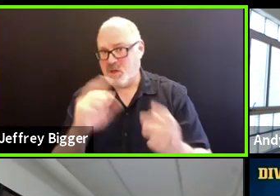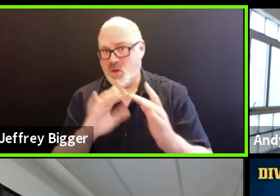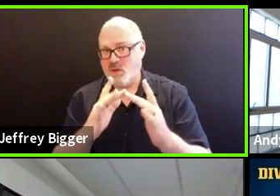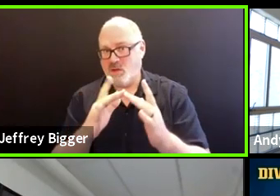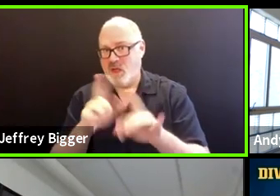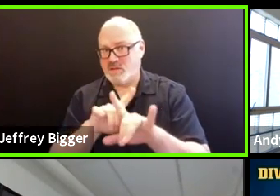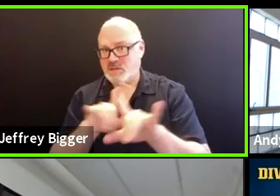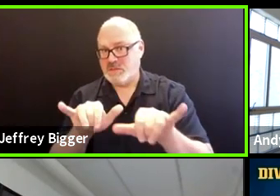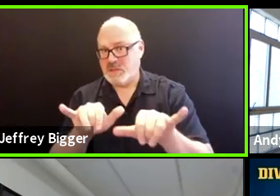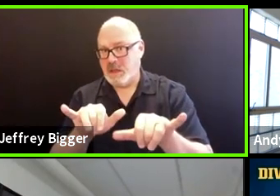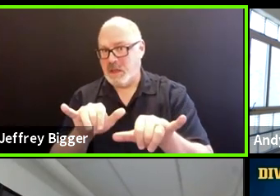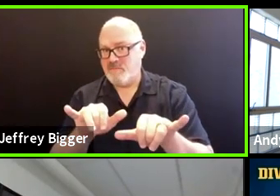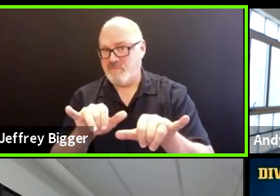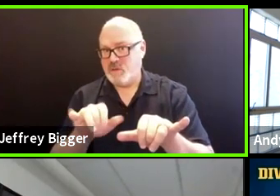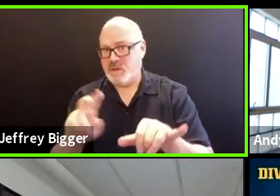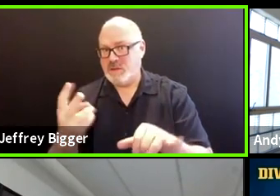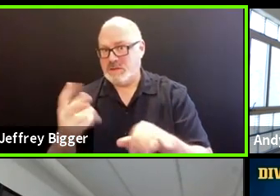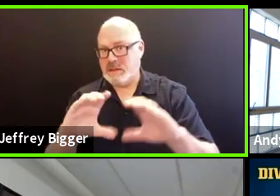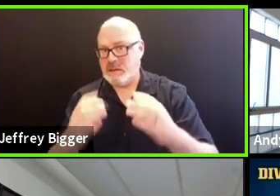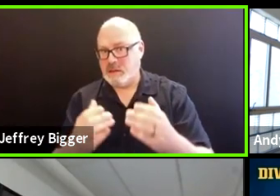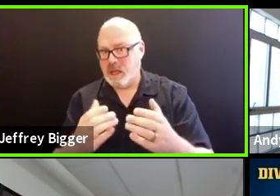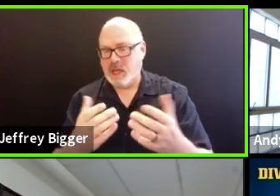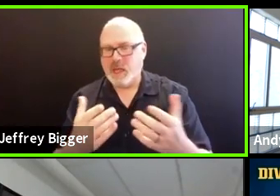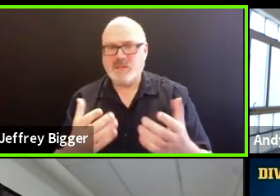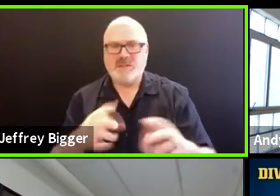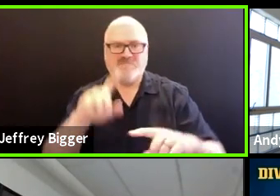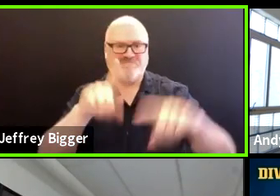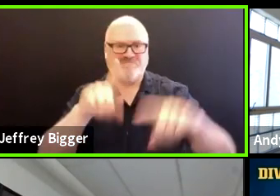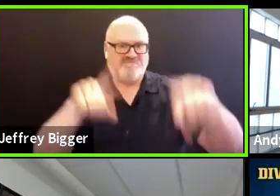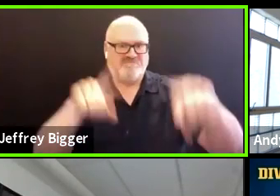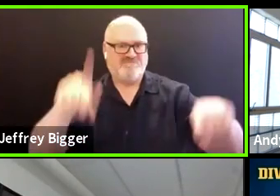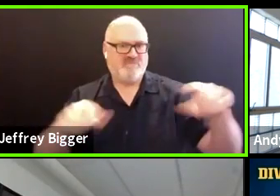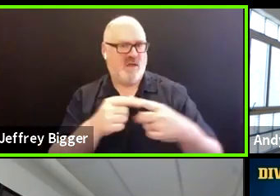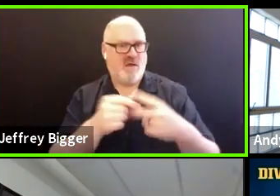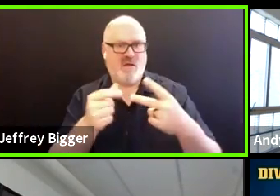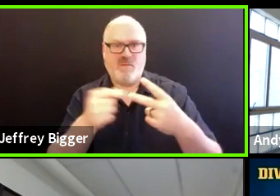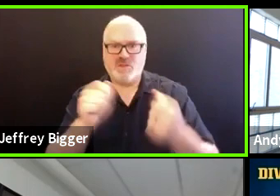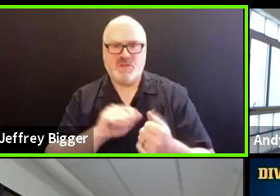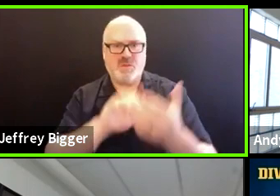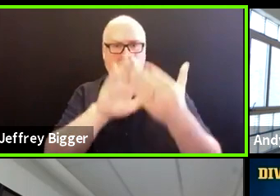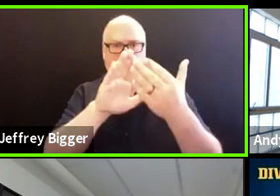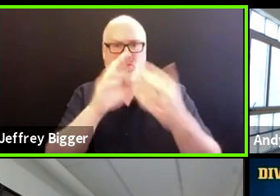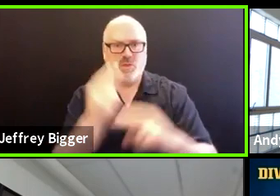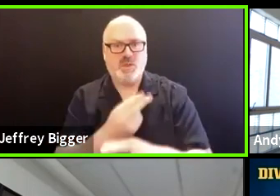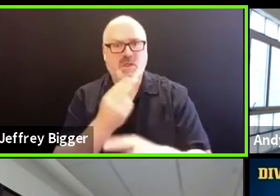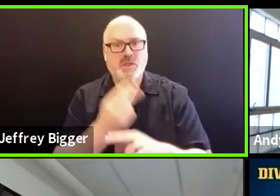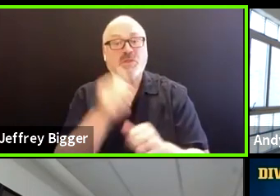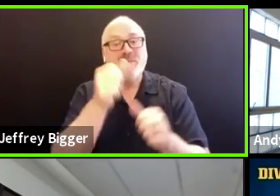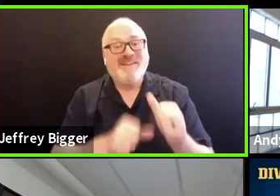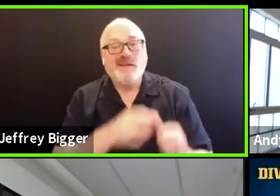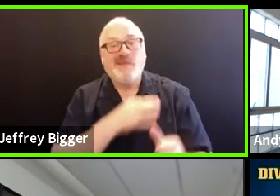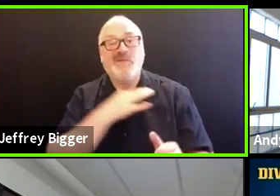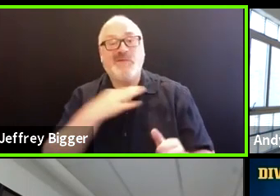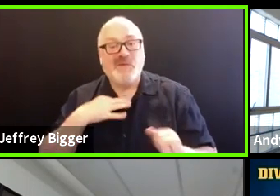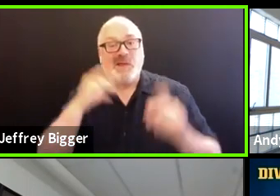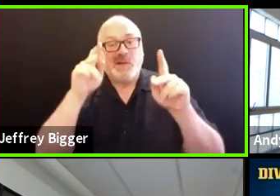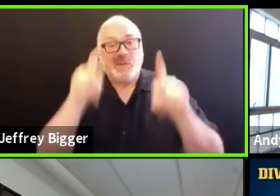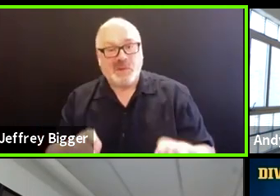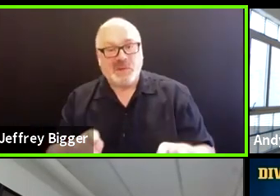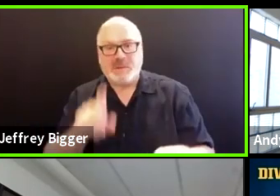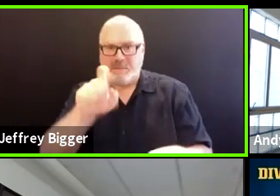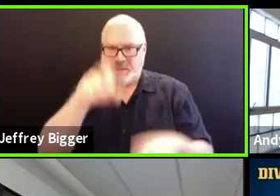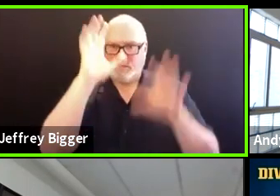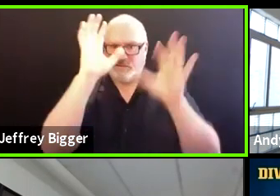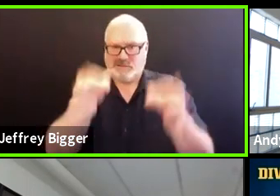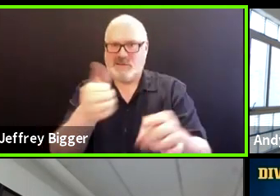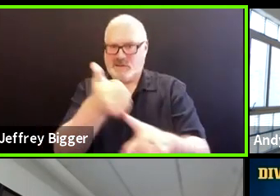for their second class? There's a whole variety of different ways we can do it, but each faculty member will